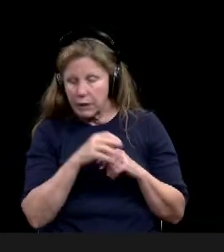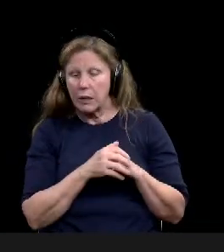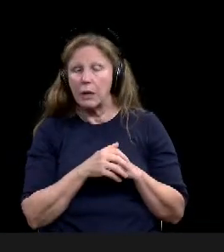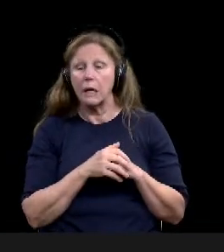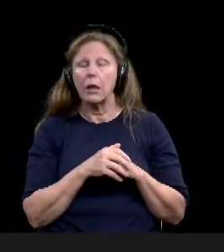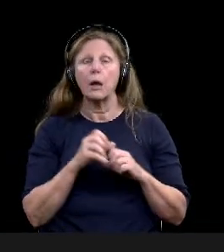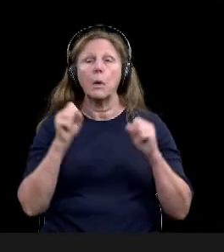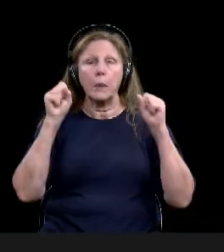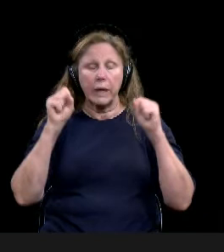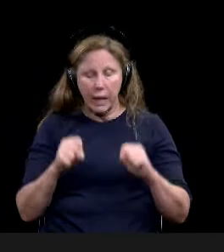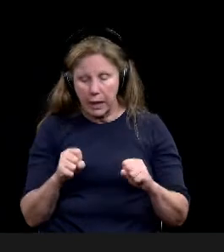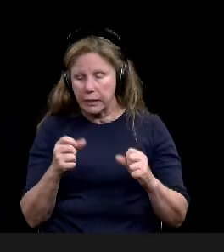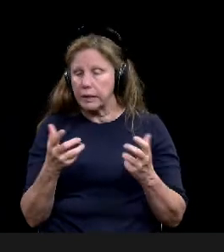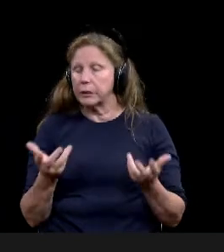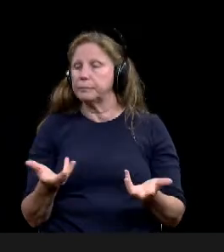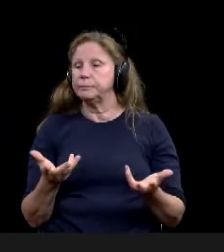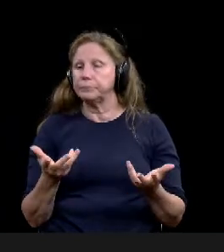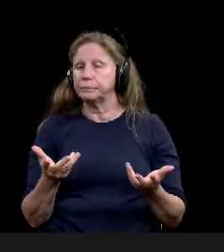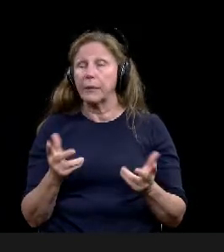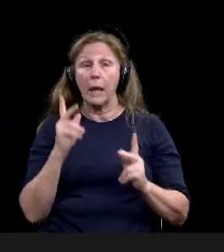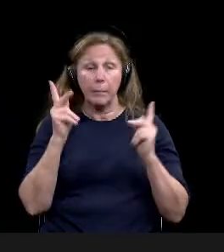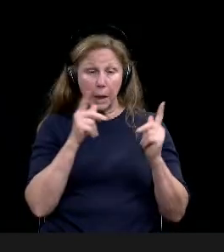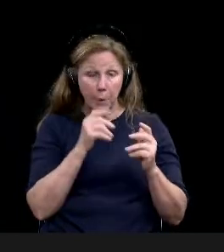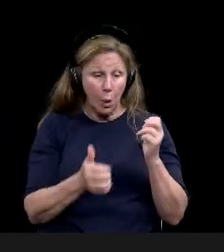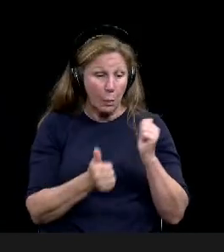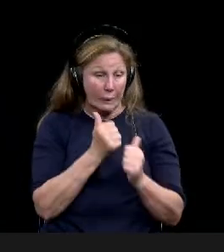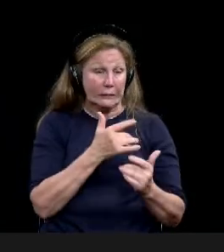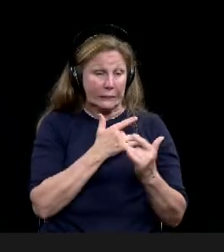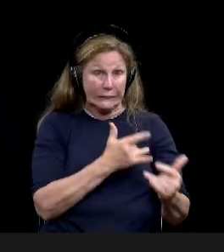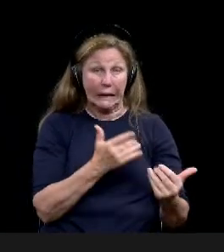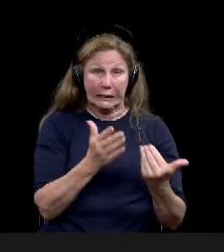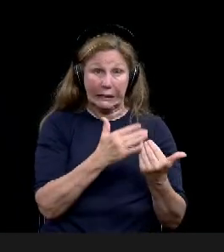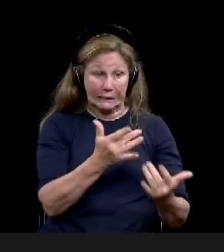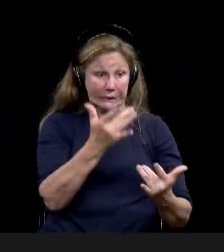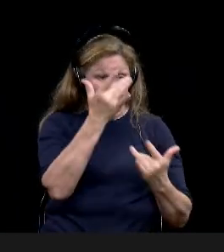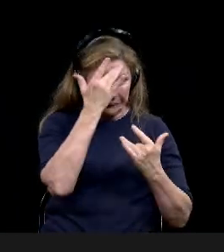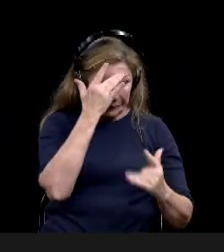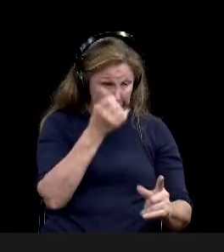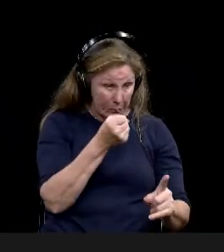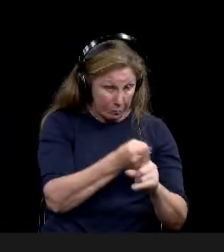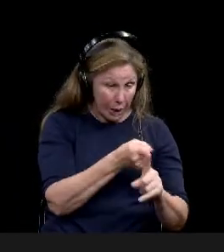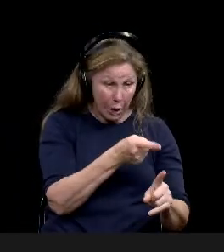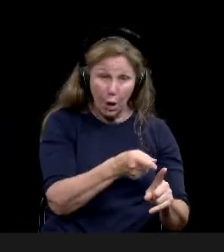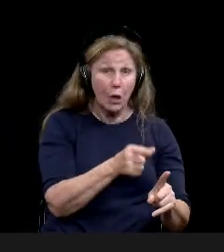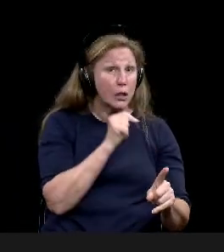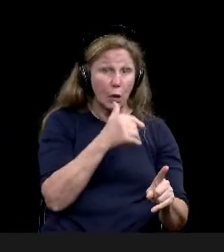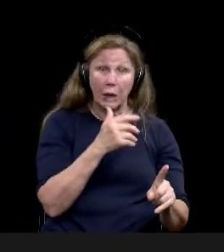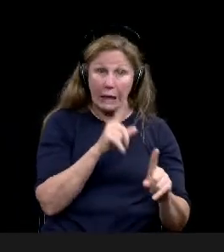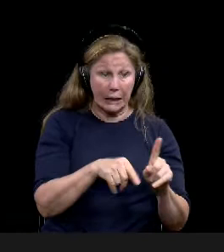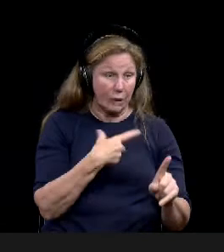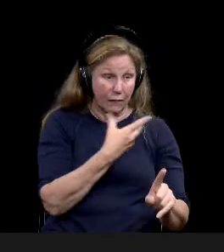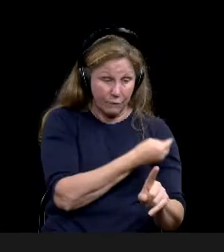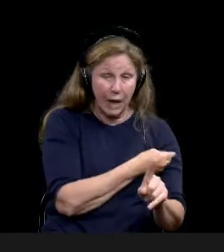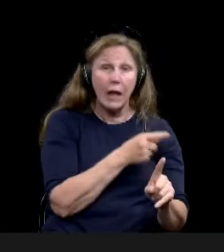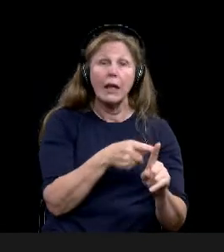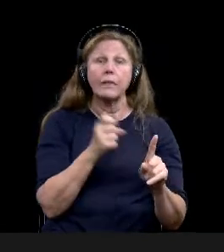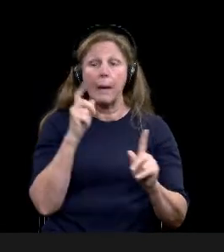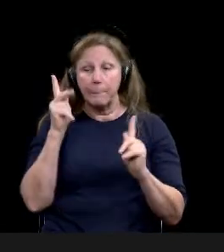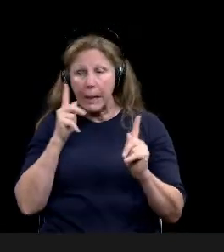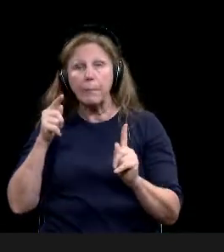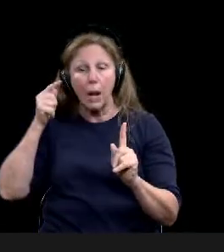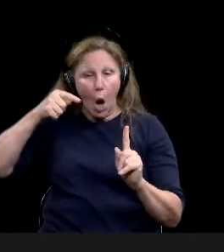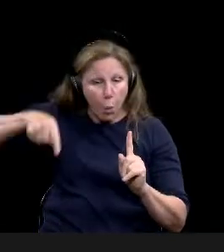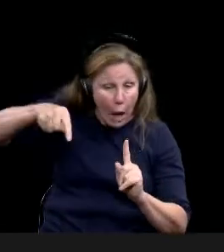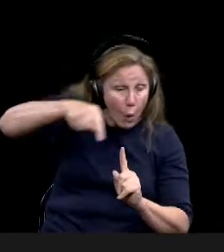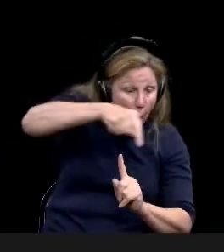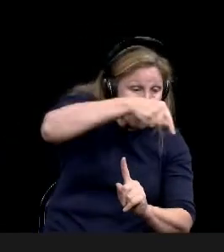a wall through immunized individuals, then we can protect our neighbors who might be at risk for